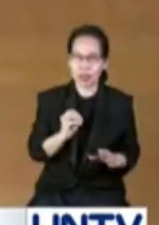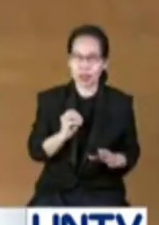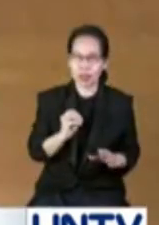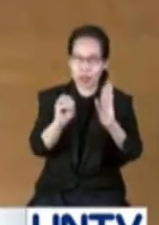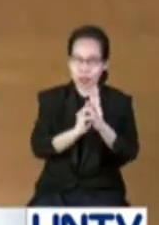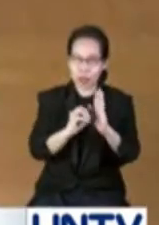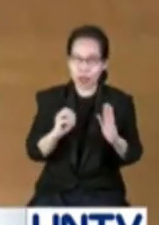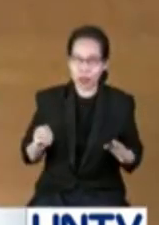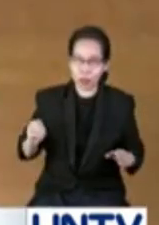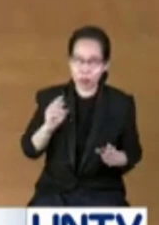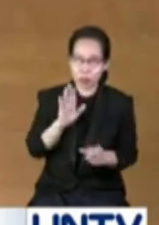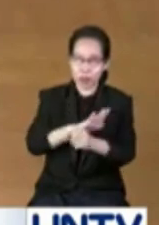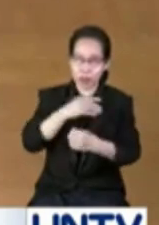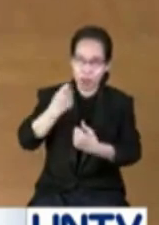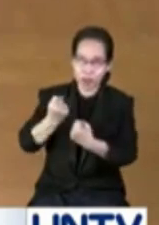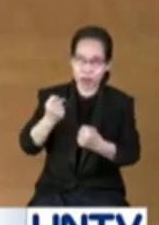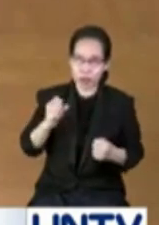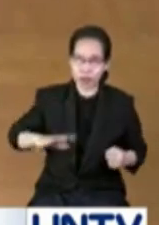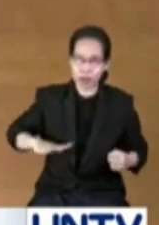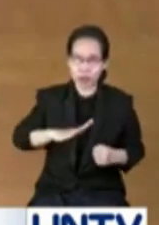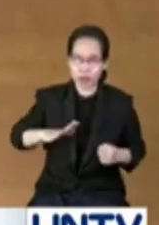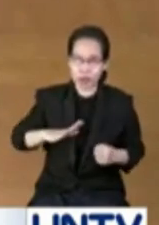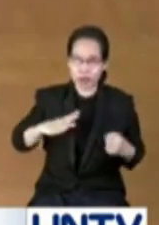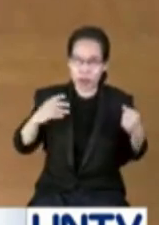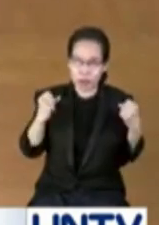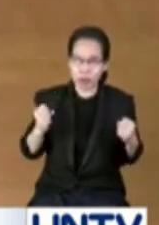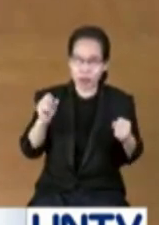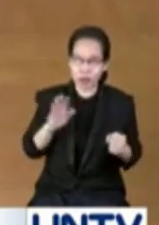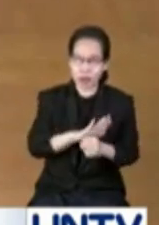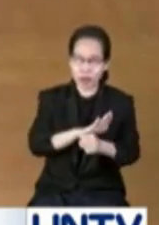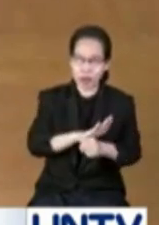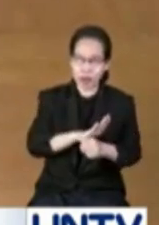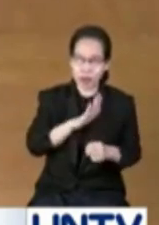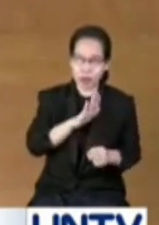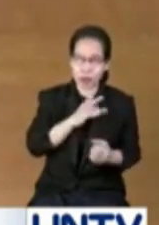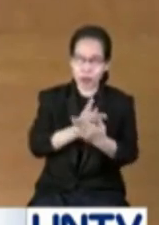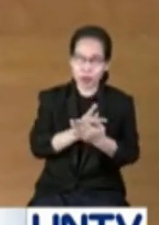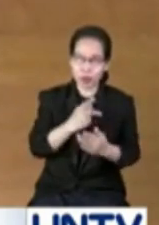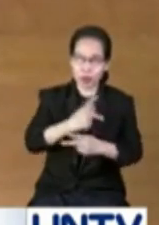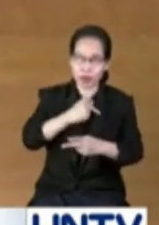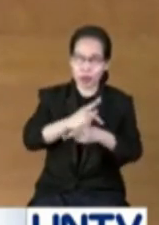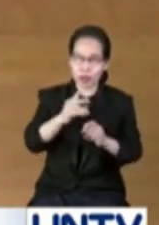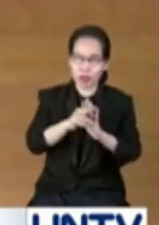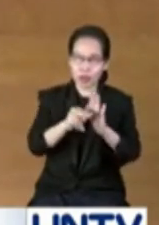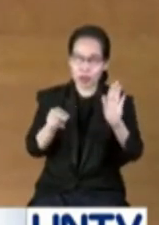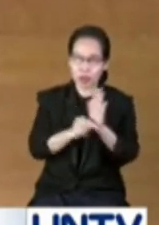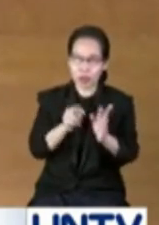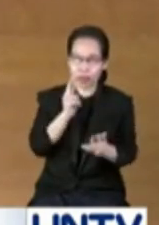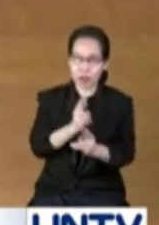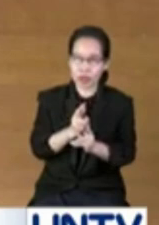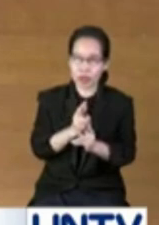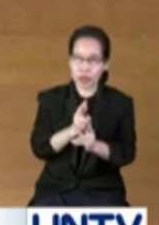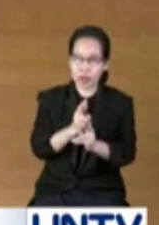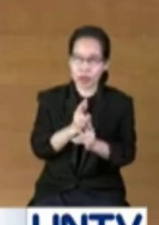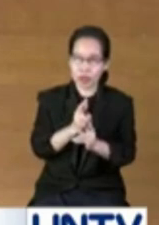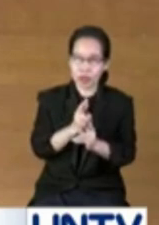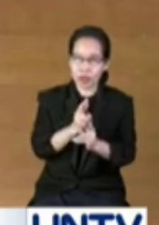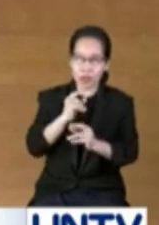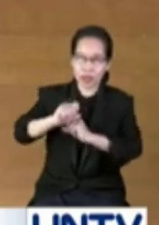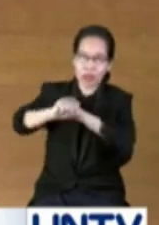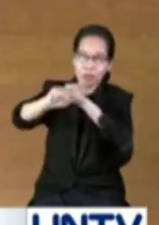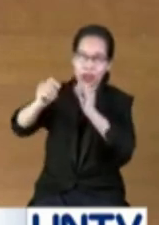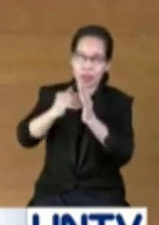the judiciary's efforts to improve the justice system and to protect constitutional rights. The campaign against illegal